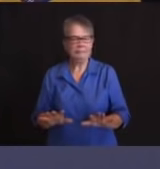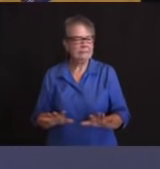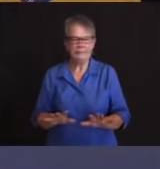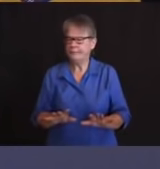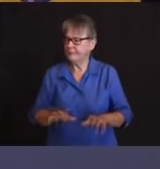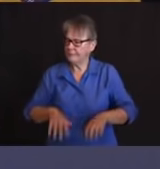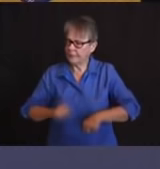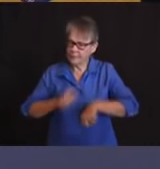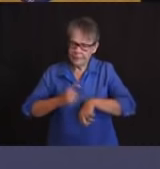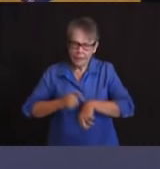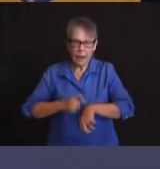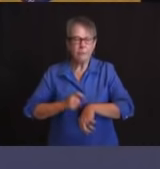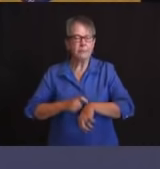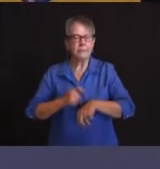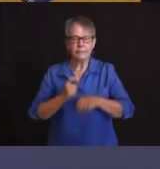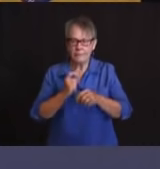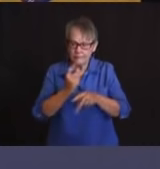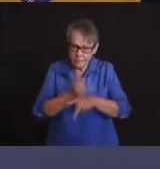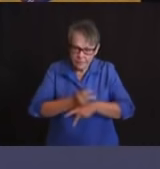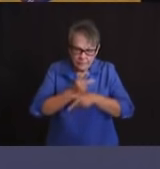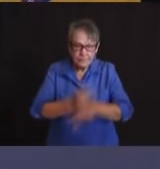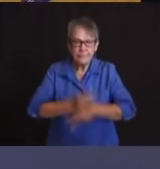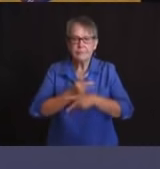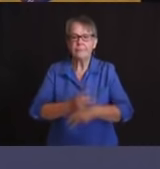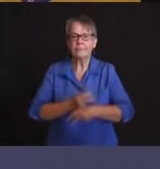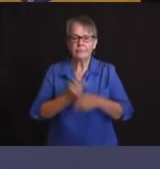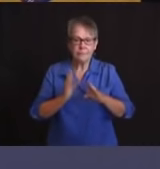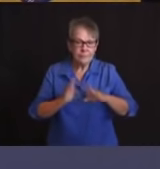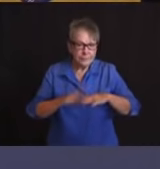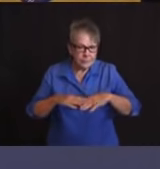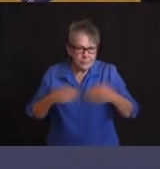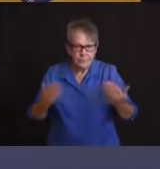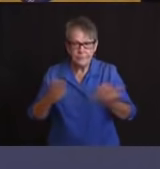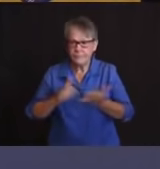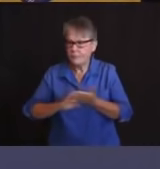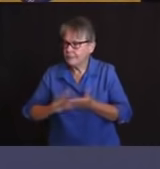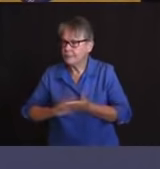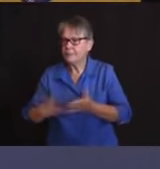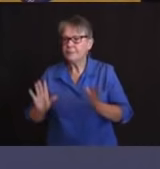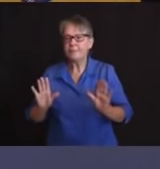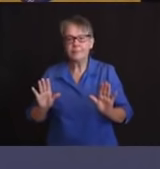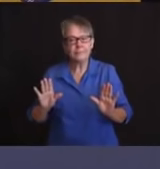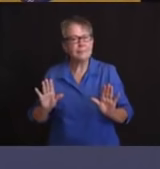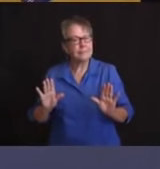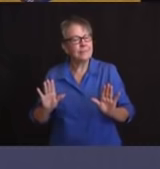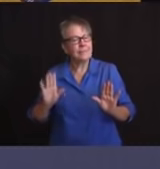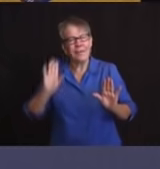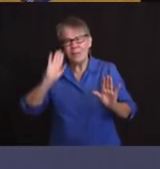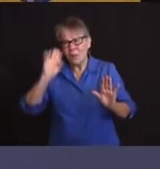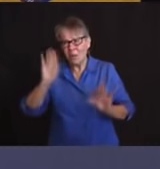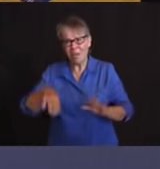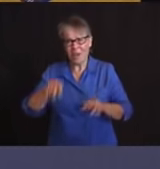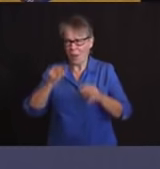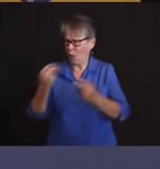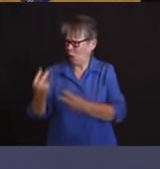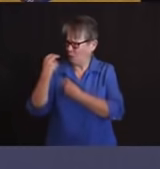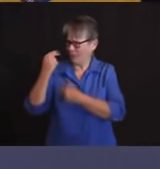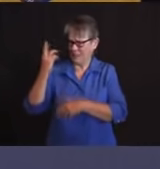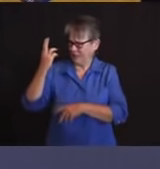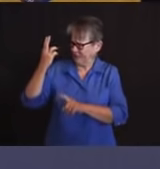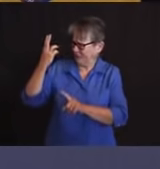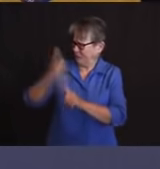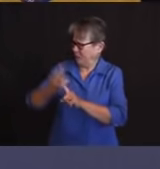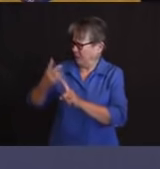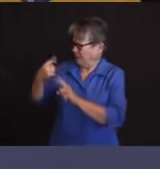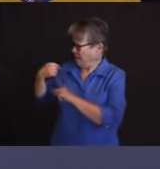And folks have been extraordinary now, going on 6 months of doing the right thing. We got Labor Day weekend between now and then. We need folks